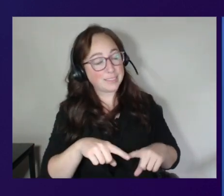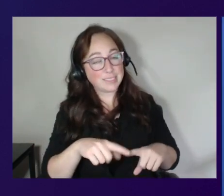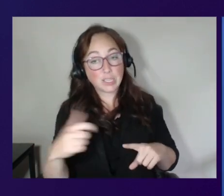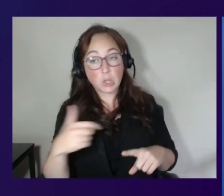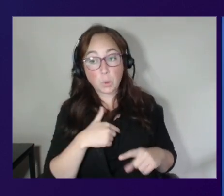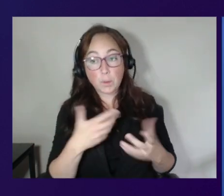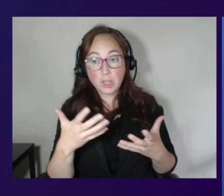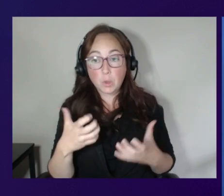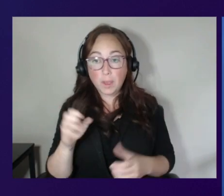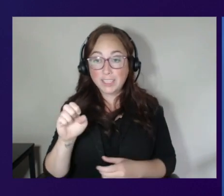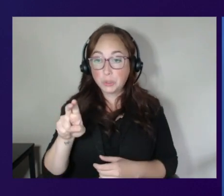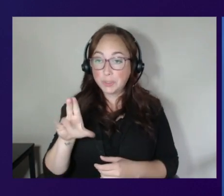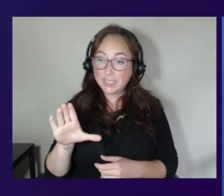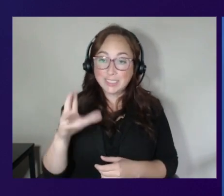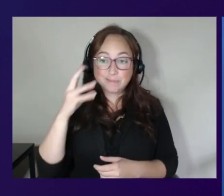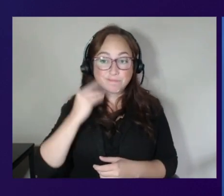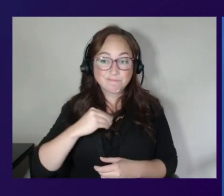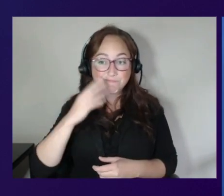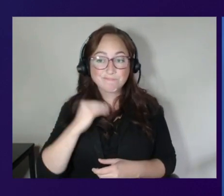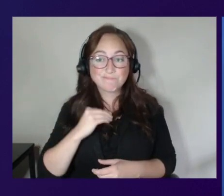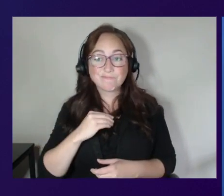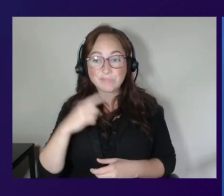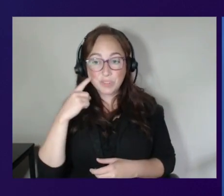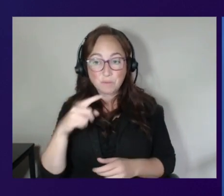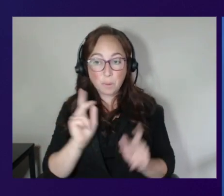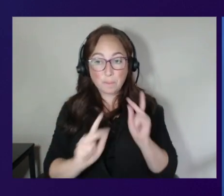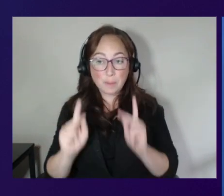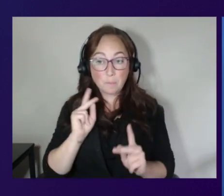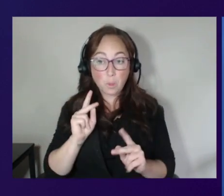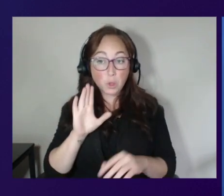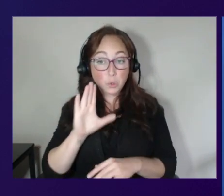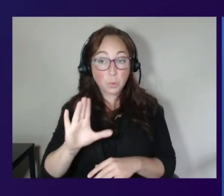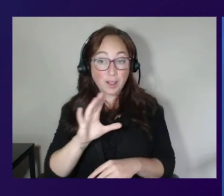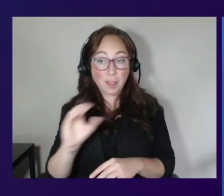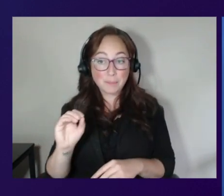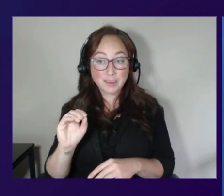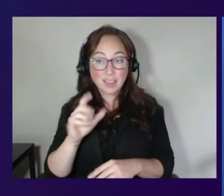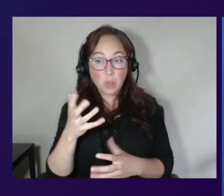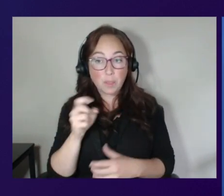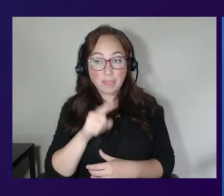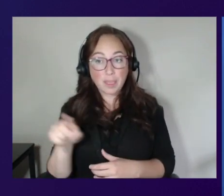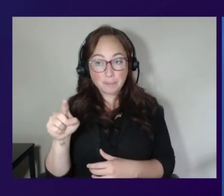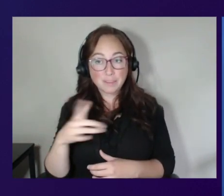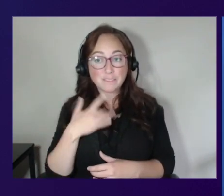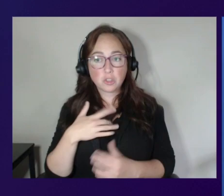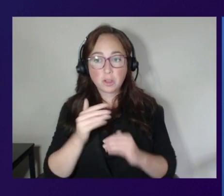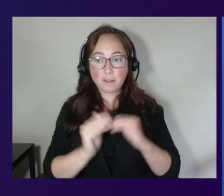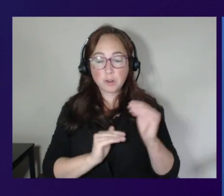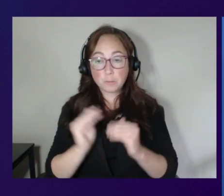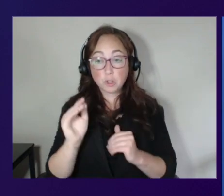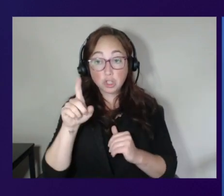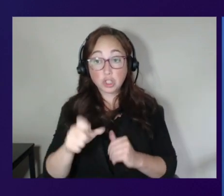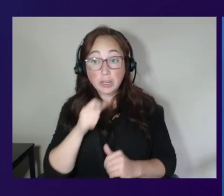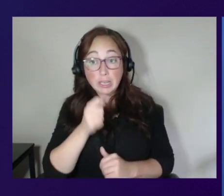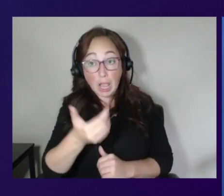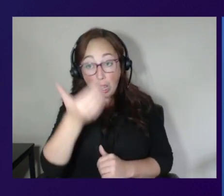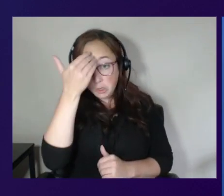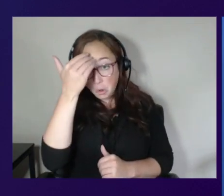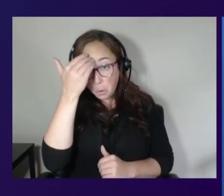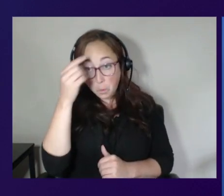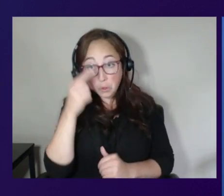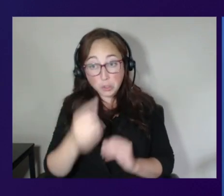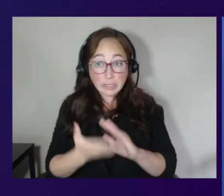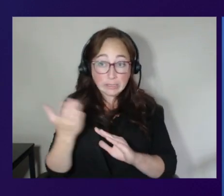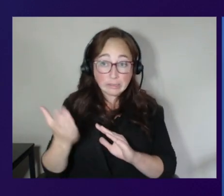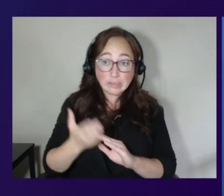end user experience for the people at your company to be comfortable. We want them to not even know that you're running on Amazon Workspaces Core at the end of